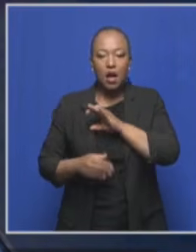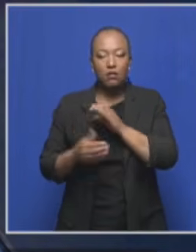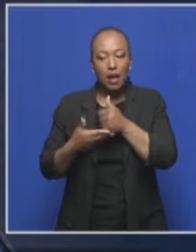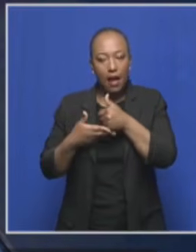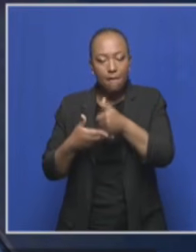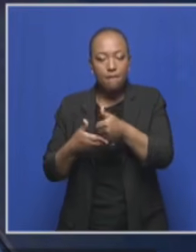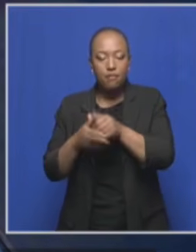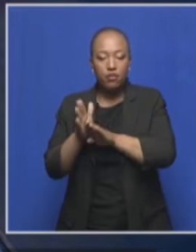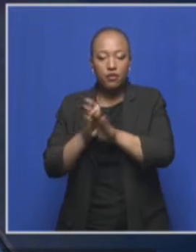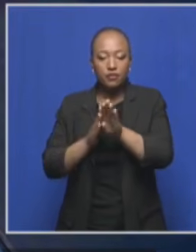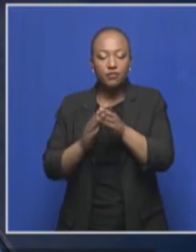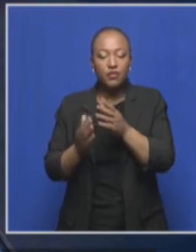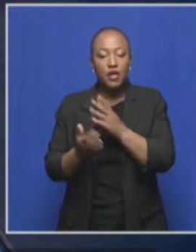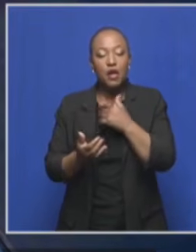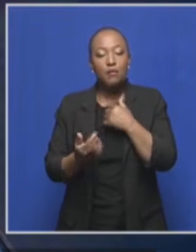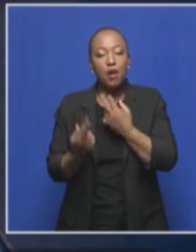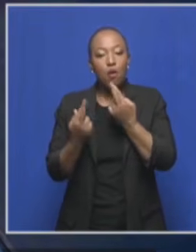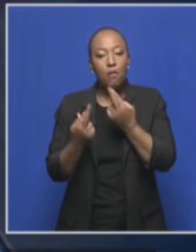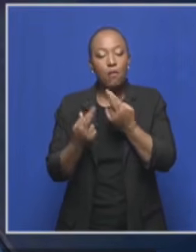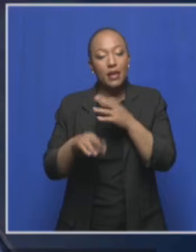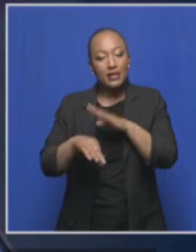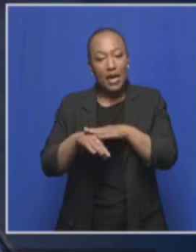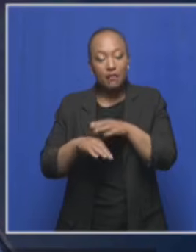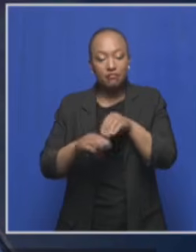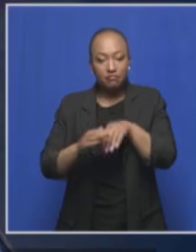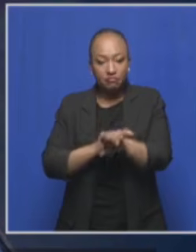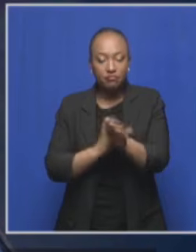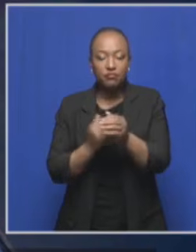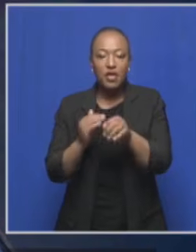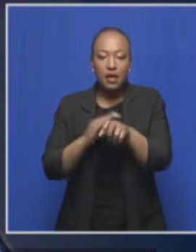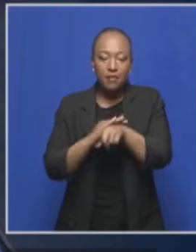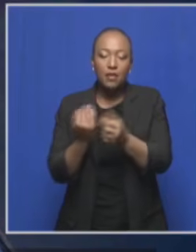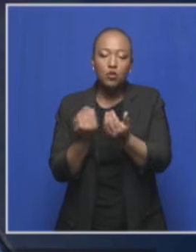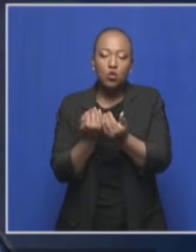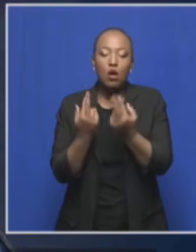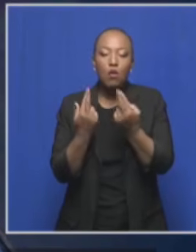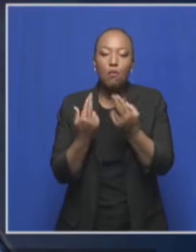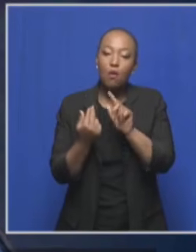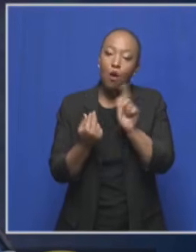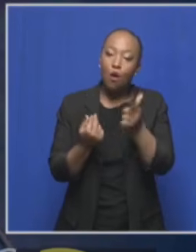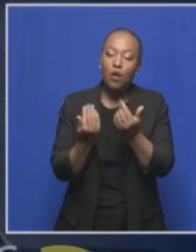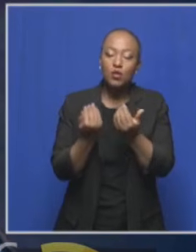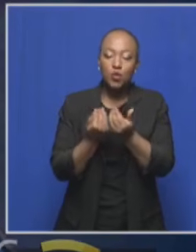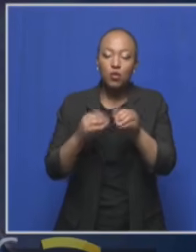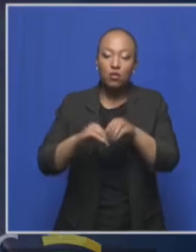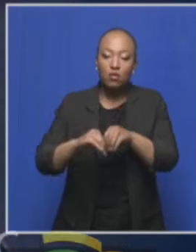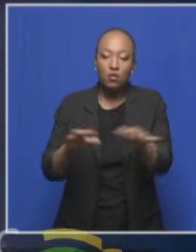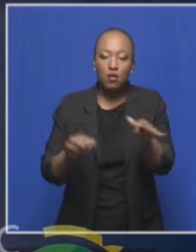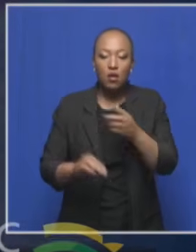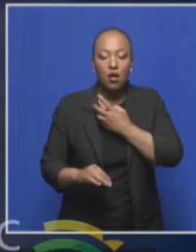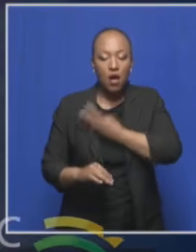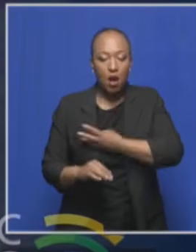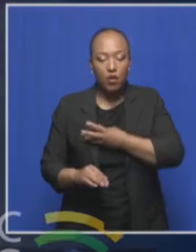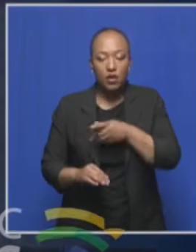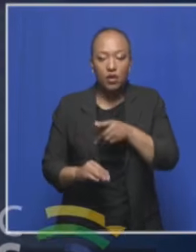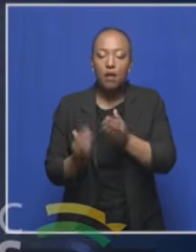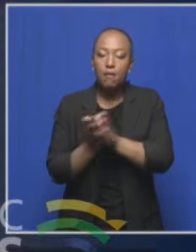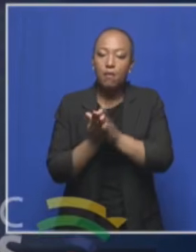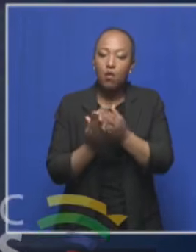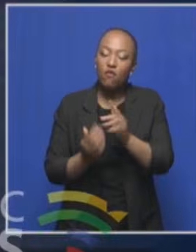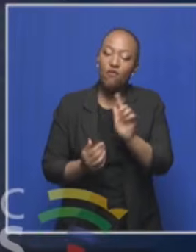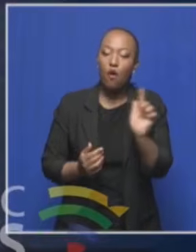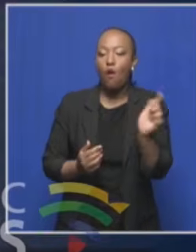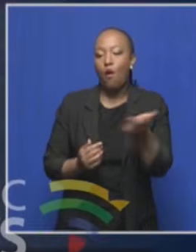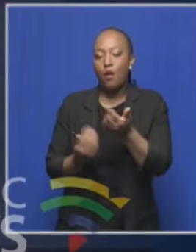by the time he gets to primary school, this book would have gone to all the schools, which is actually my target market. My wish is for this book to be in